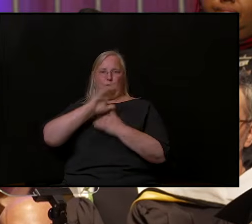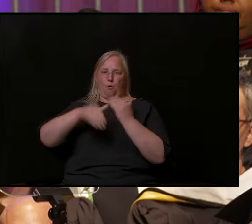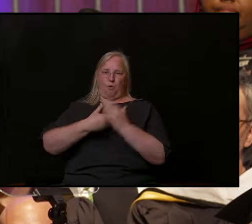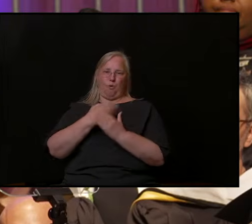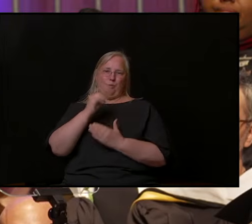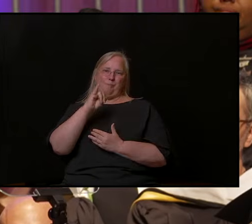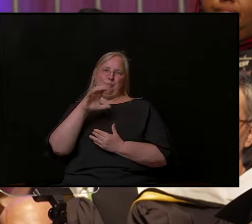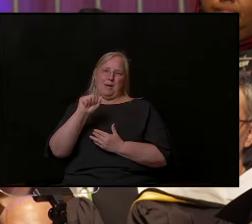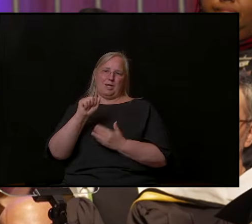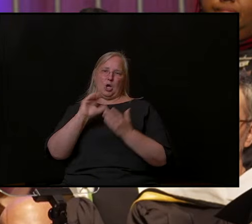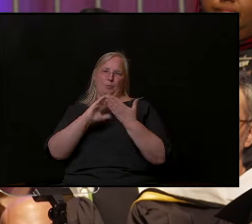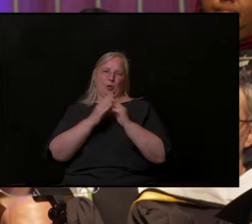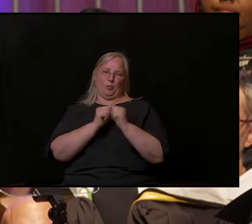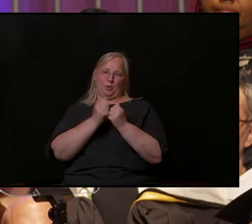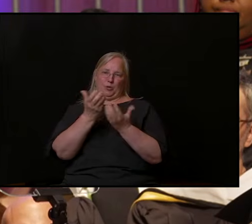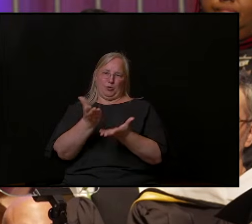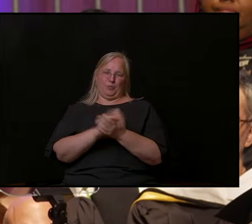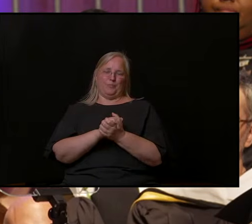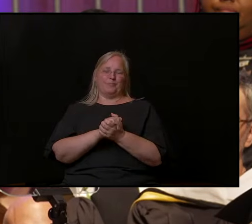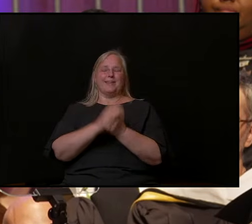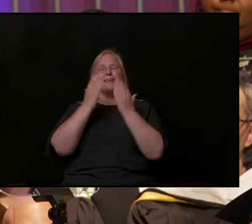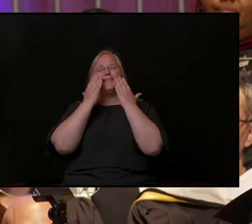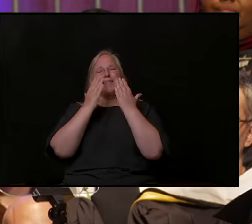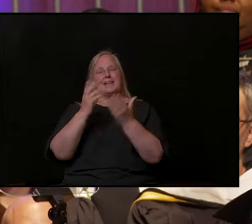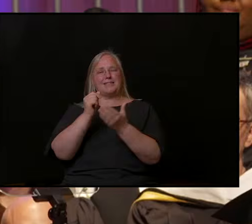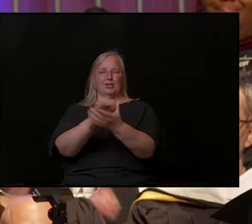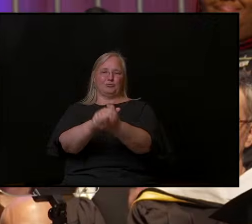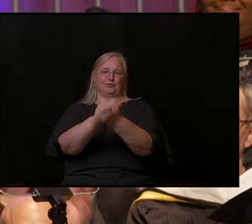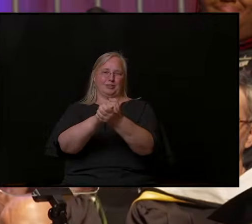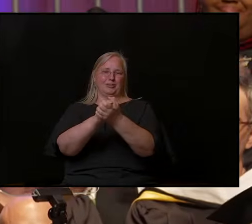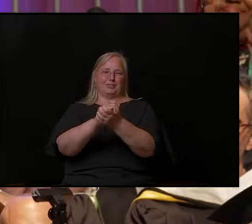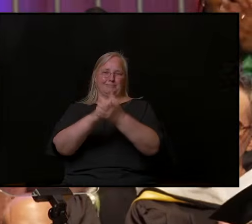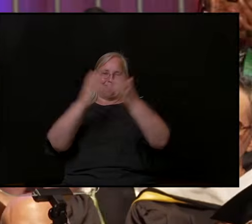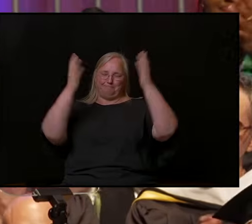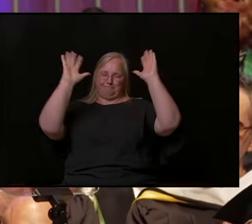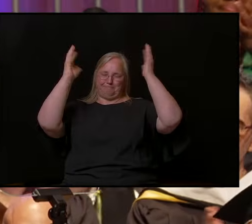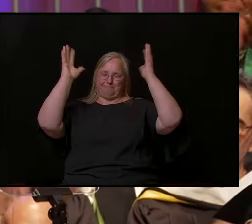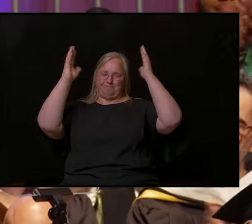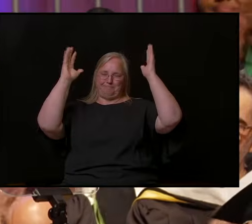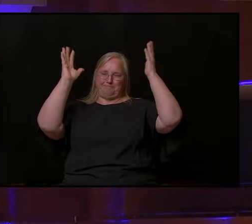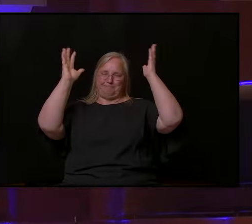MICA community with you. Thanks and congratulations.